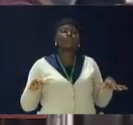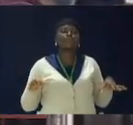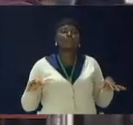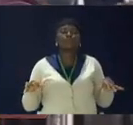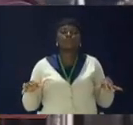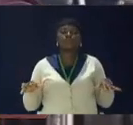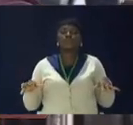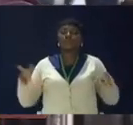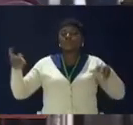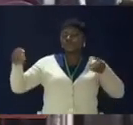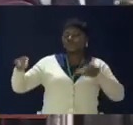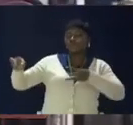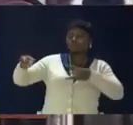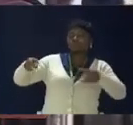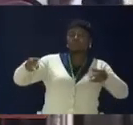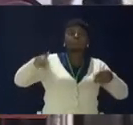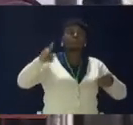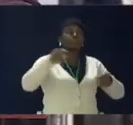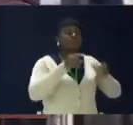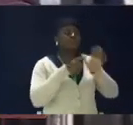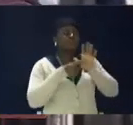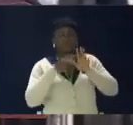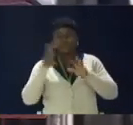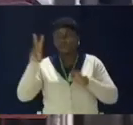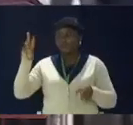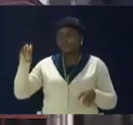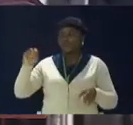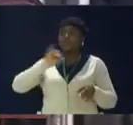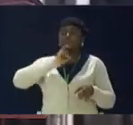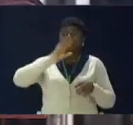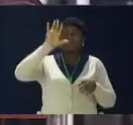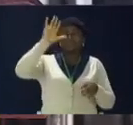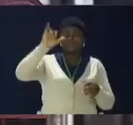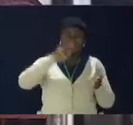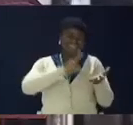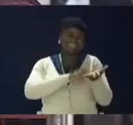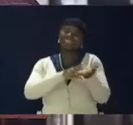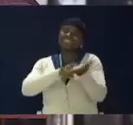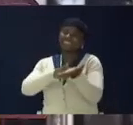And the way you show Him is by dancing.